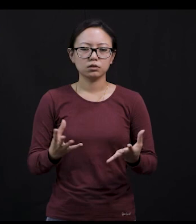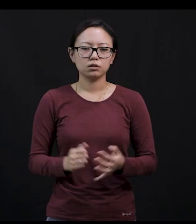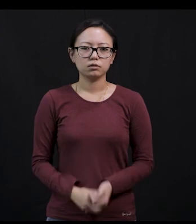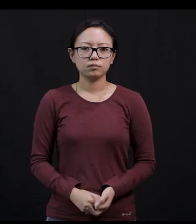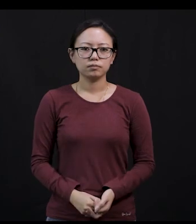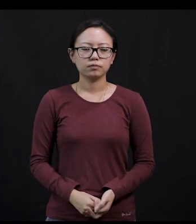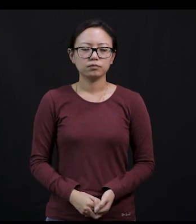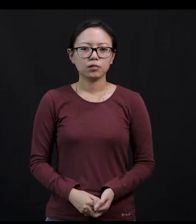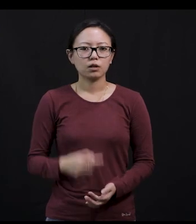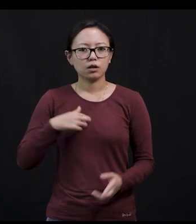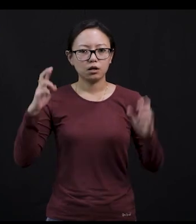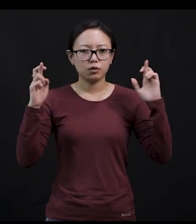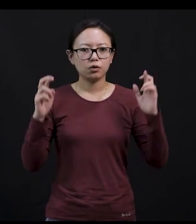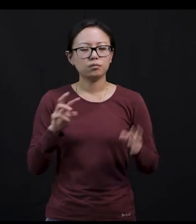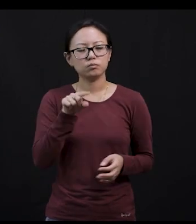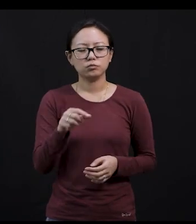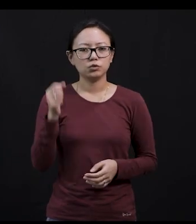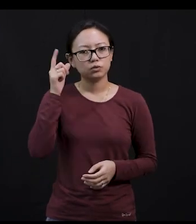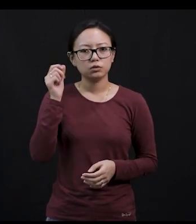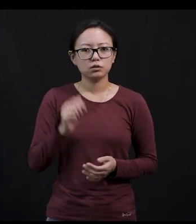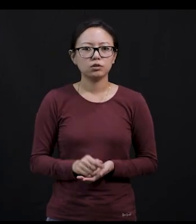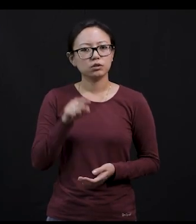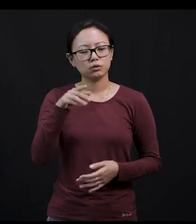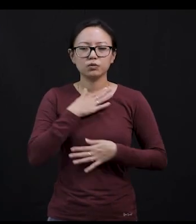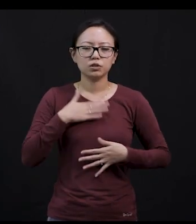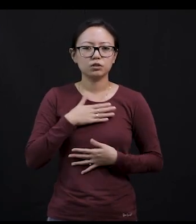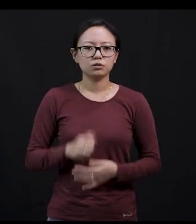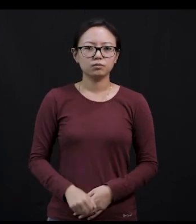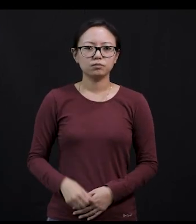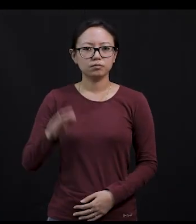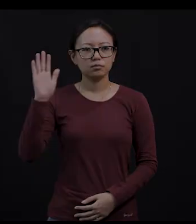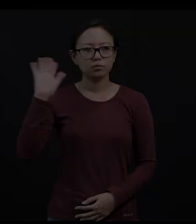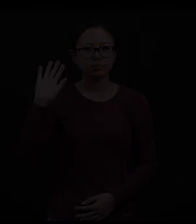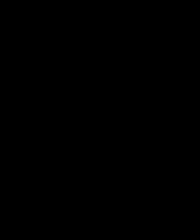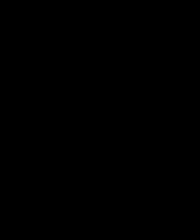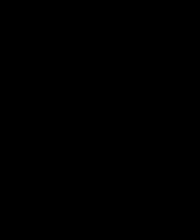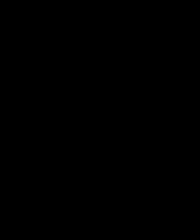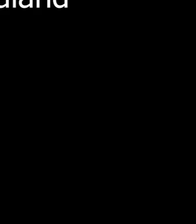entire lesson. So I do hope that you understood and you enjoyed the lesson. So bye bye for now.